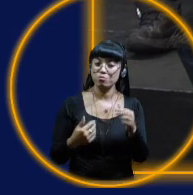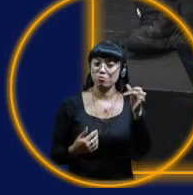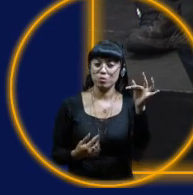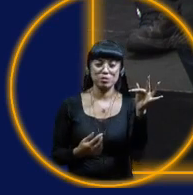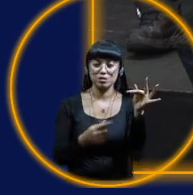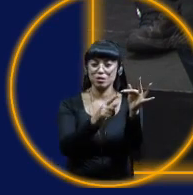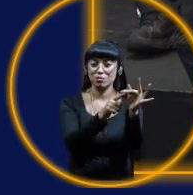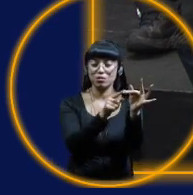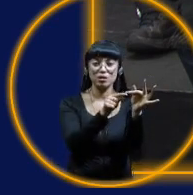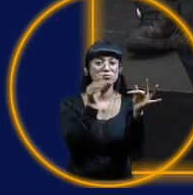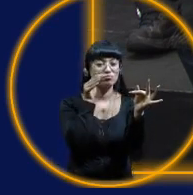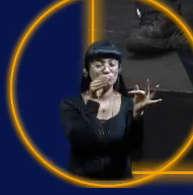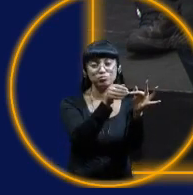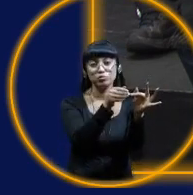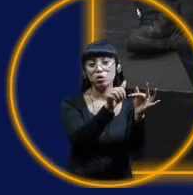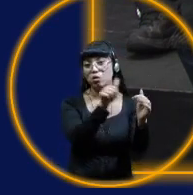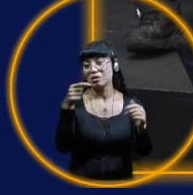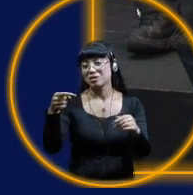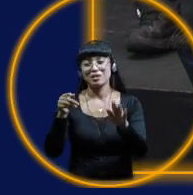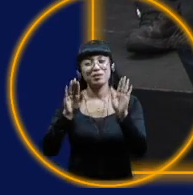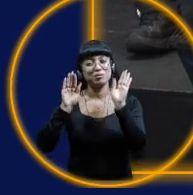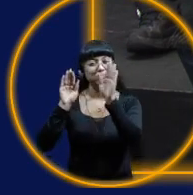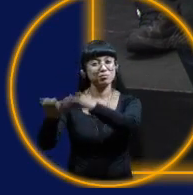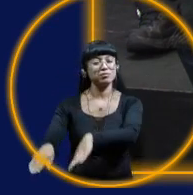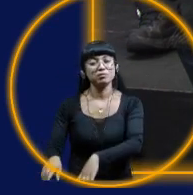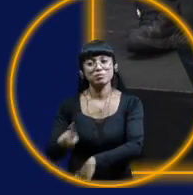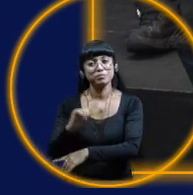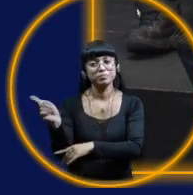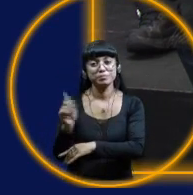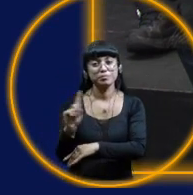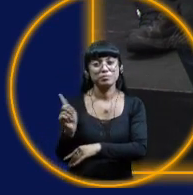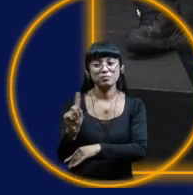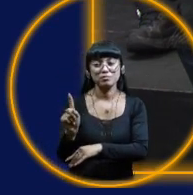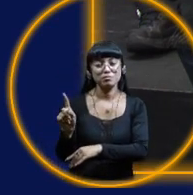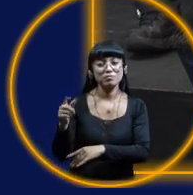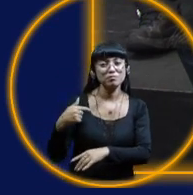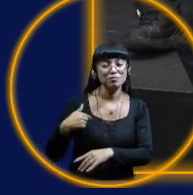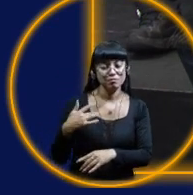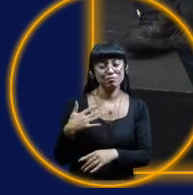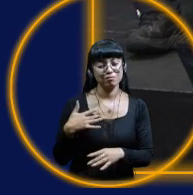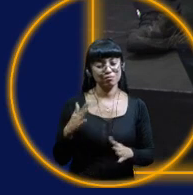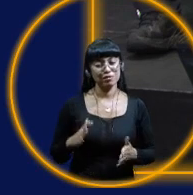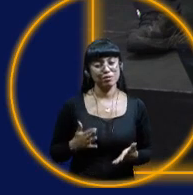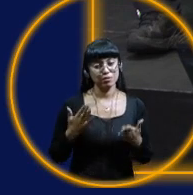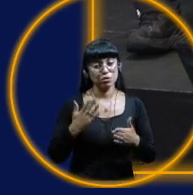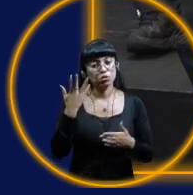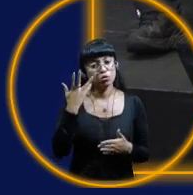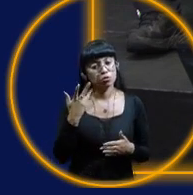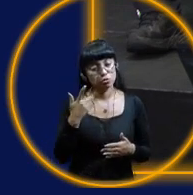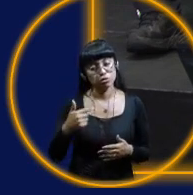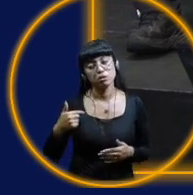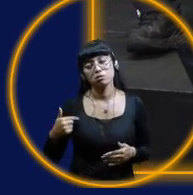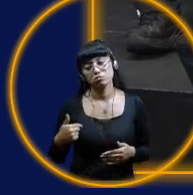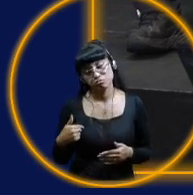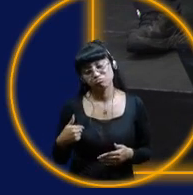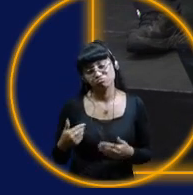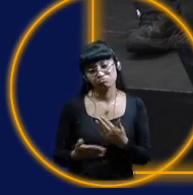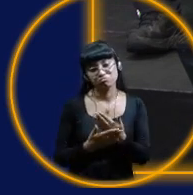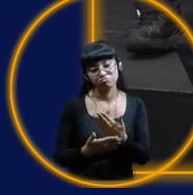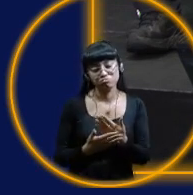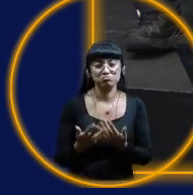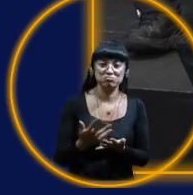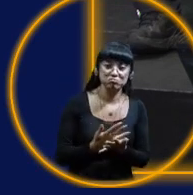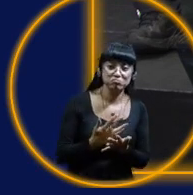the whole thing feels a little better. But I get every day, I get like 4 or 5 of the same comments of